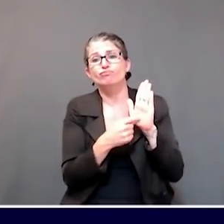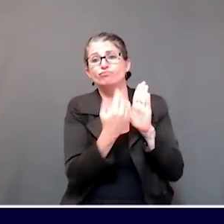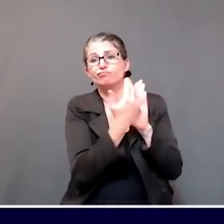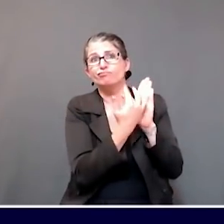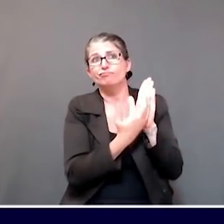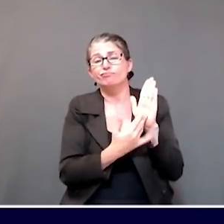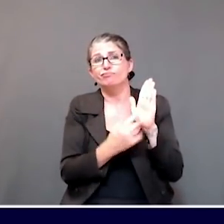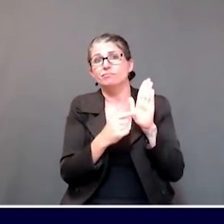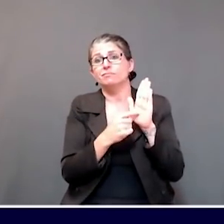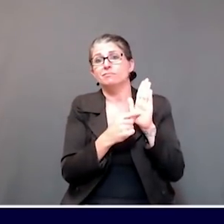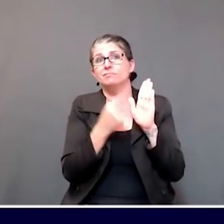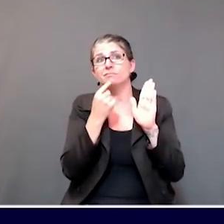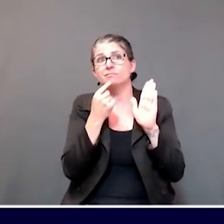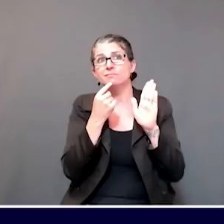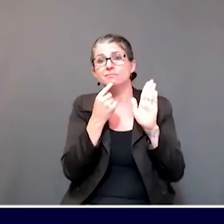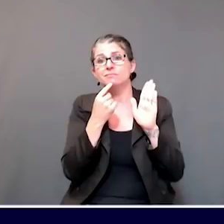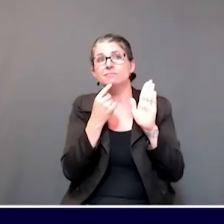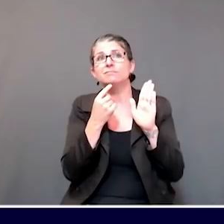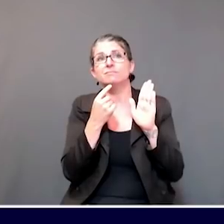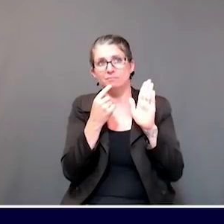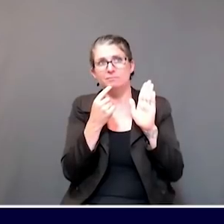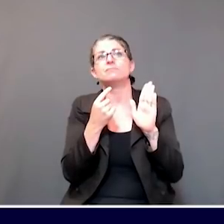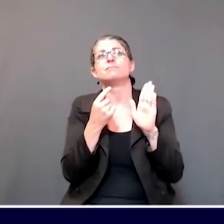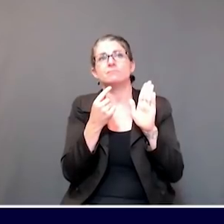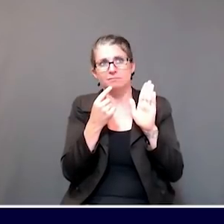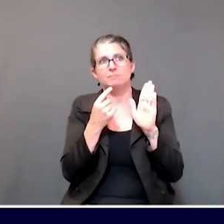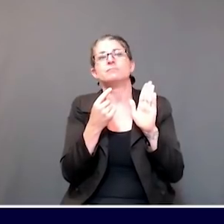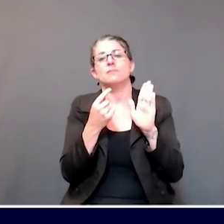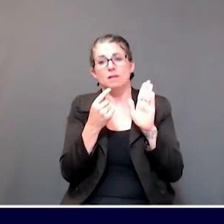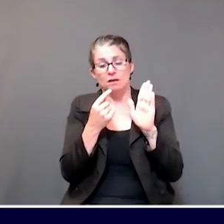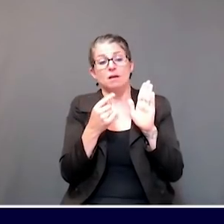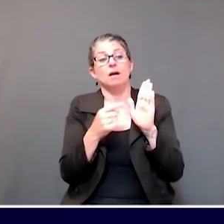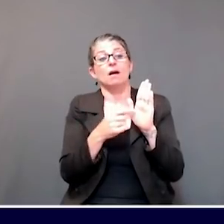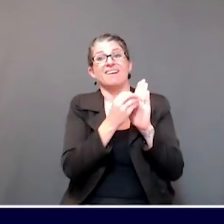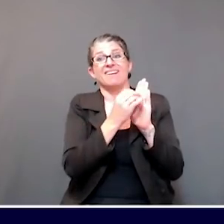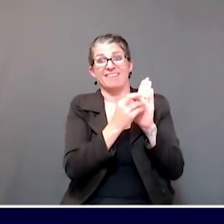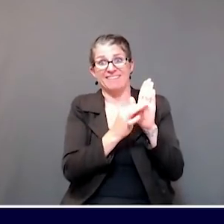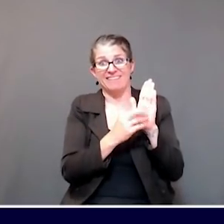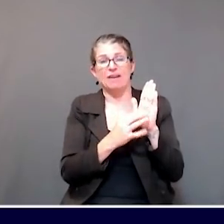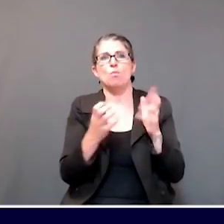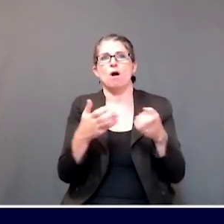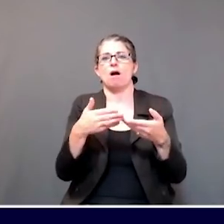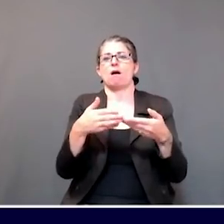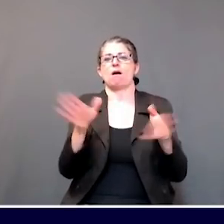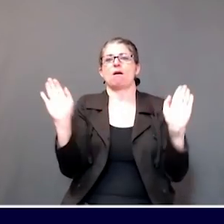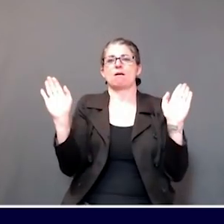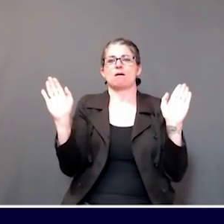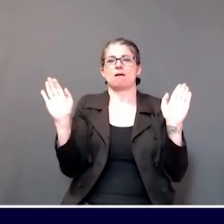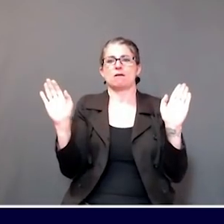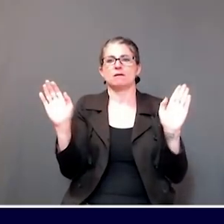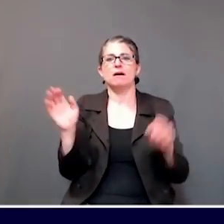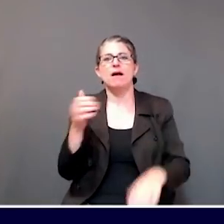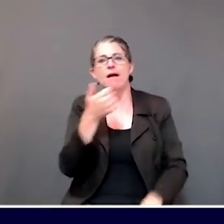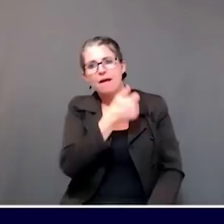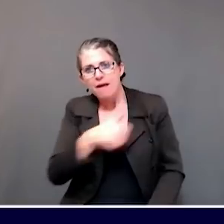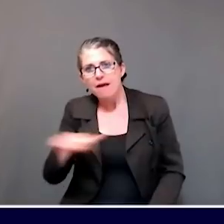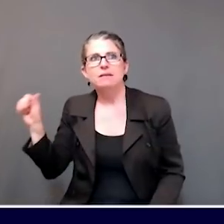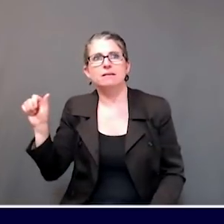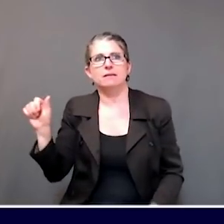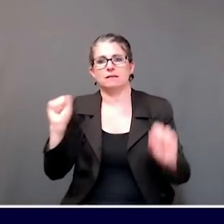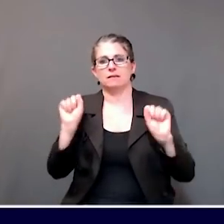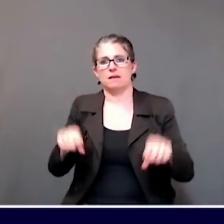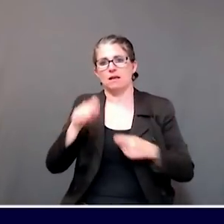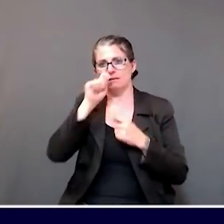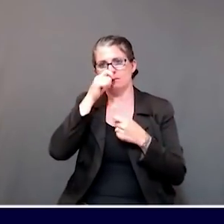just noted, it encompasses individuals who have symptoms, who have been exposed to somebody, who may have been exposed to